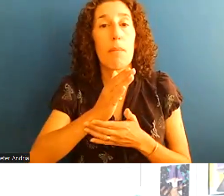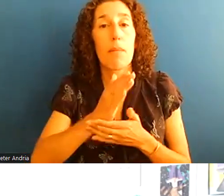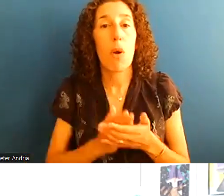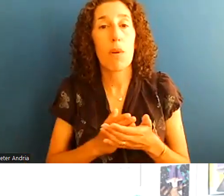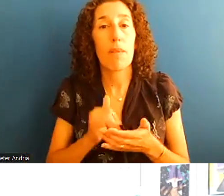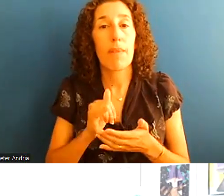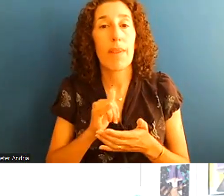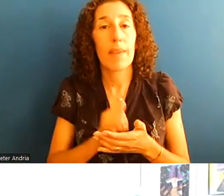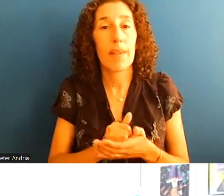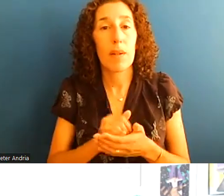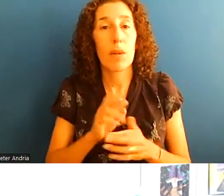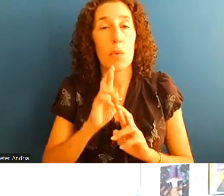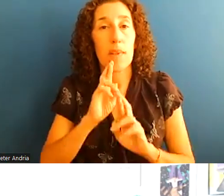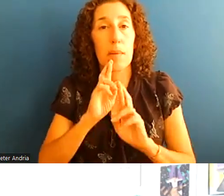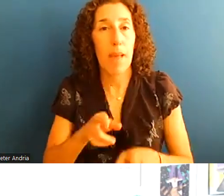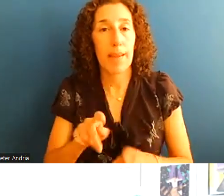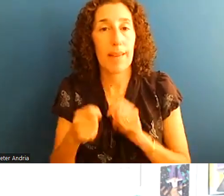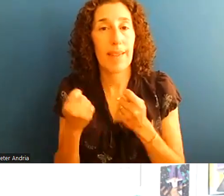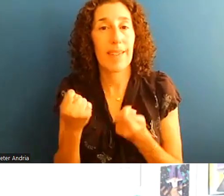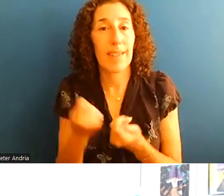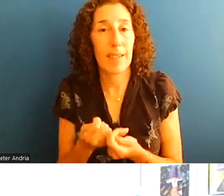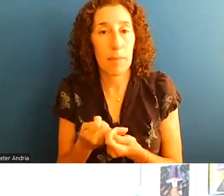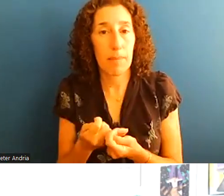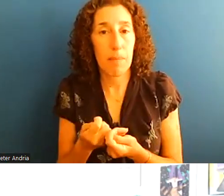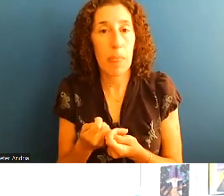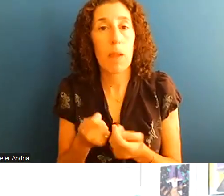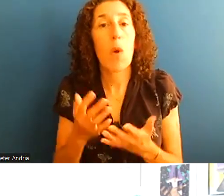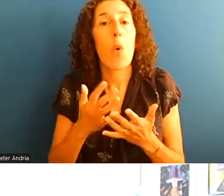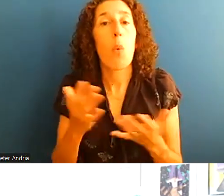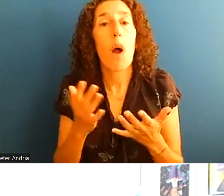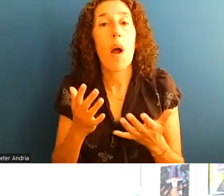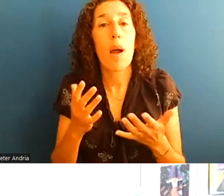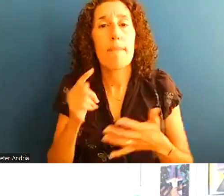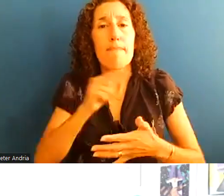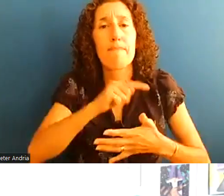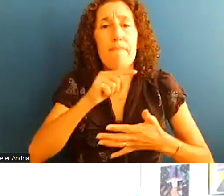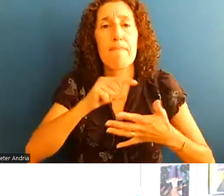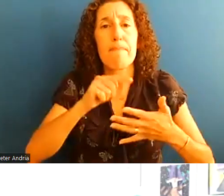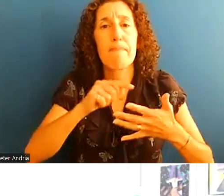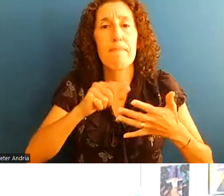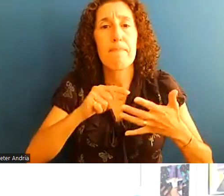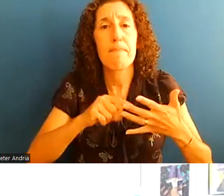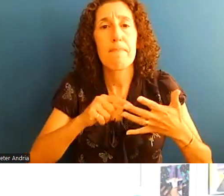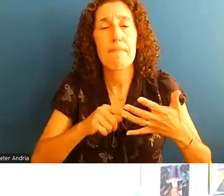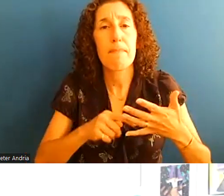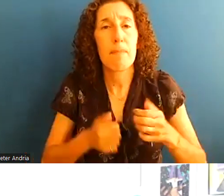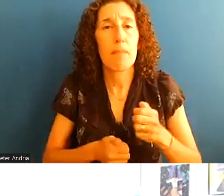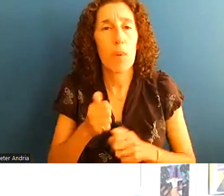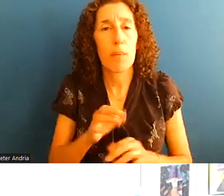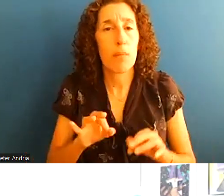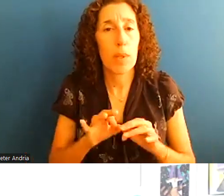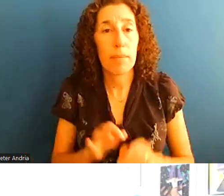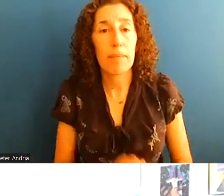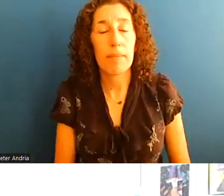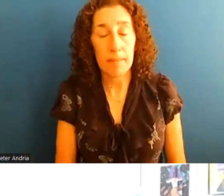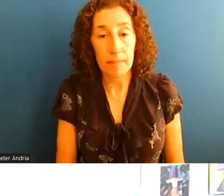or organization and for survivors? So Stacey, we'll start with you. I think